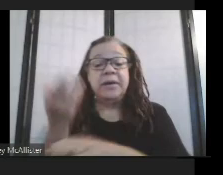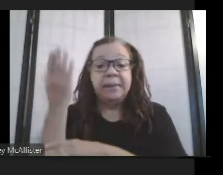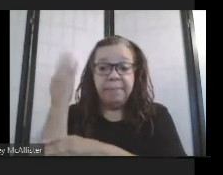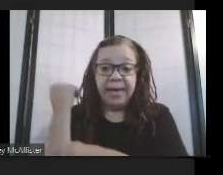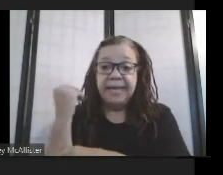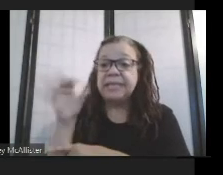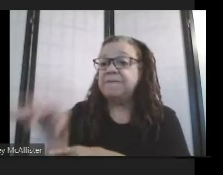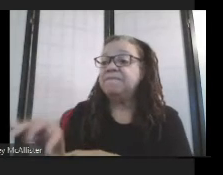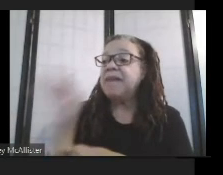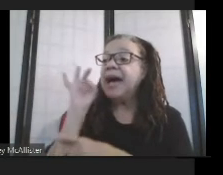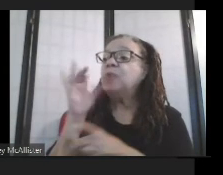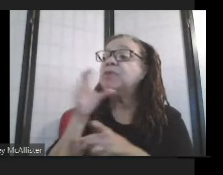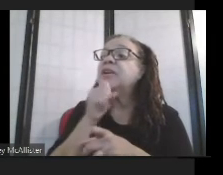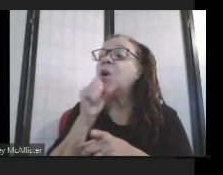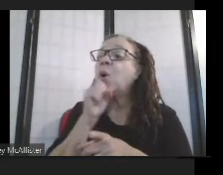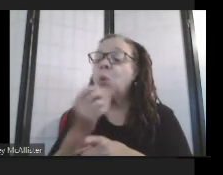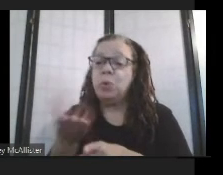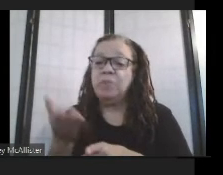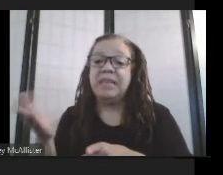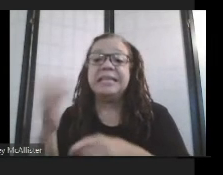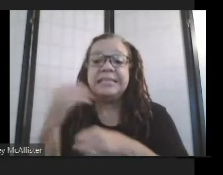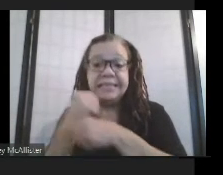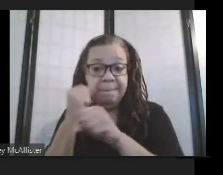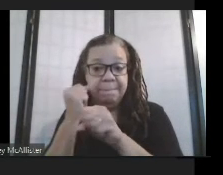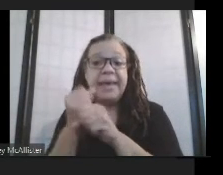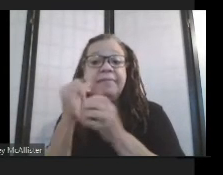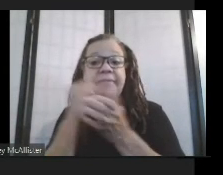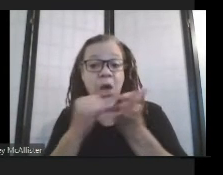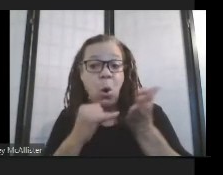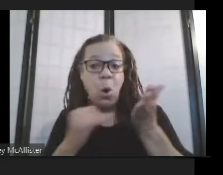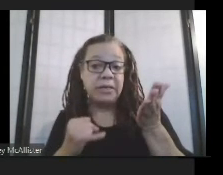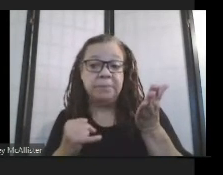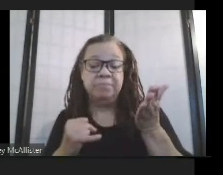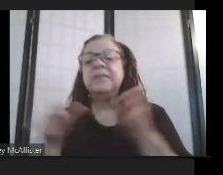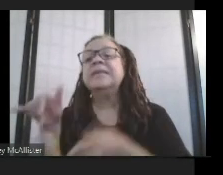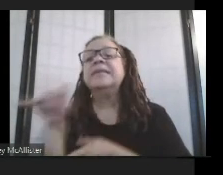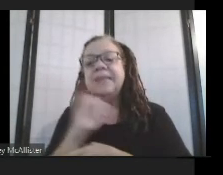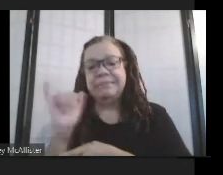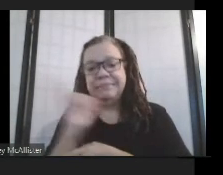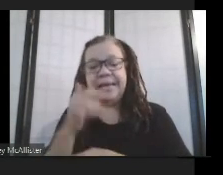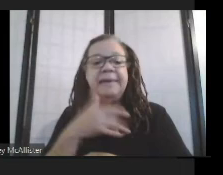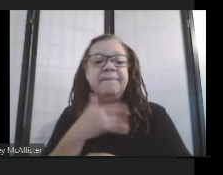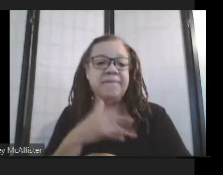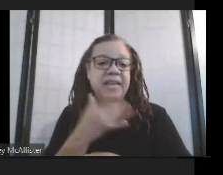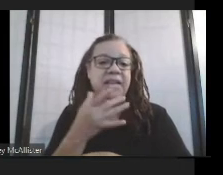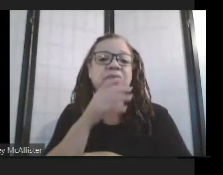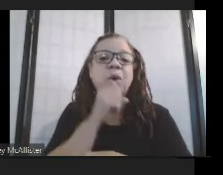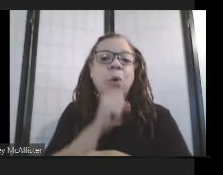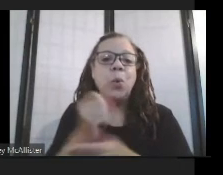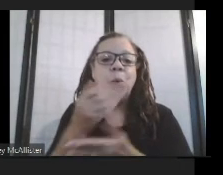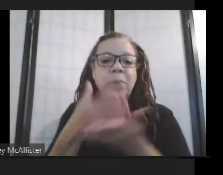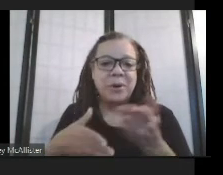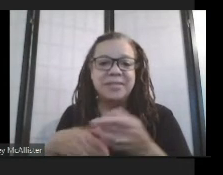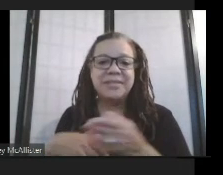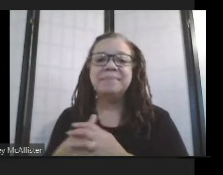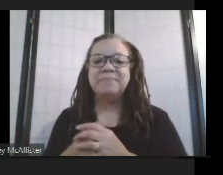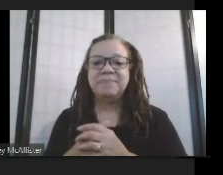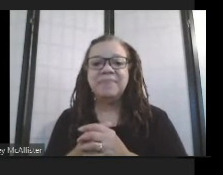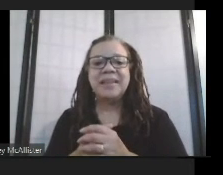past specializes in found and discarded objects. So Right. This has kind of that same feeling to a certain extent.